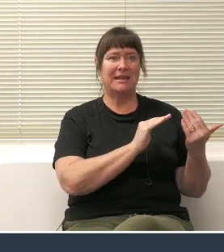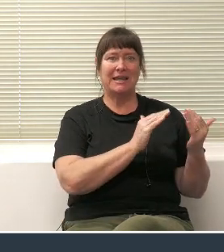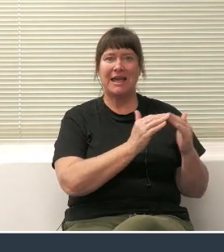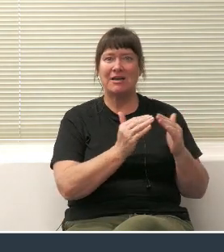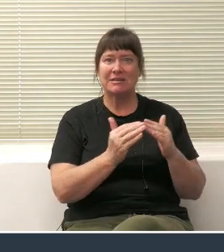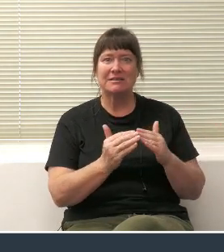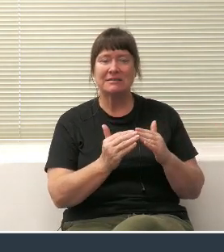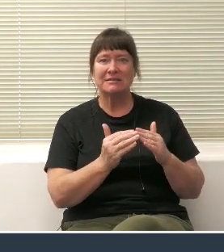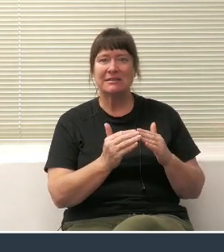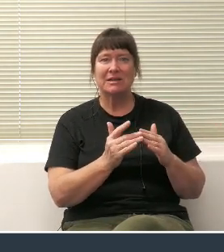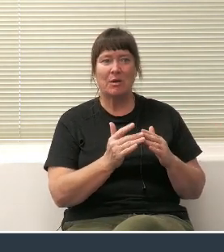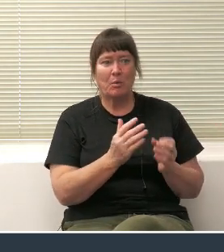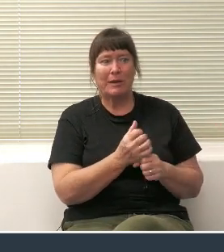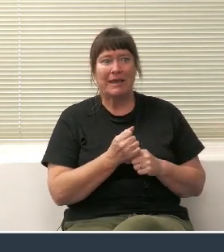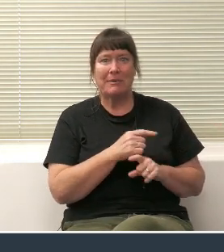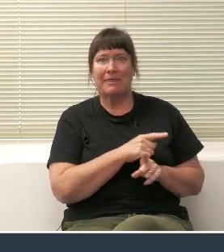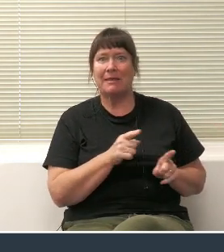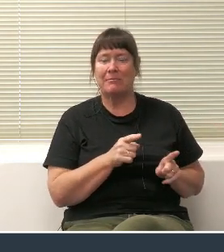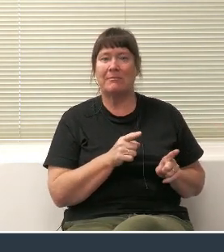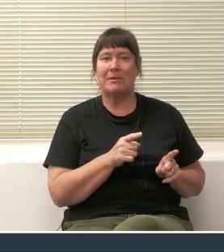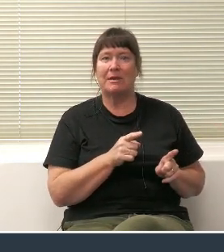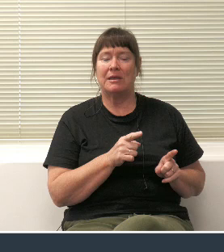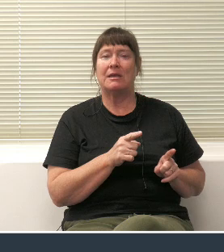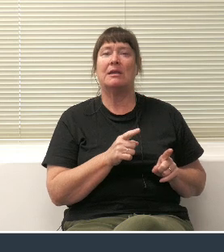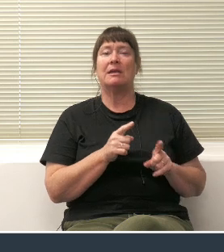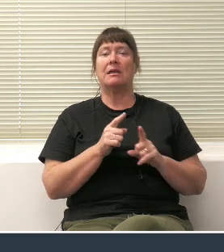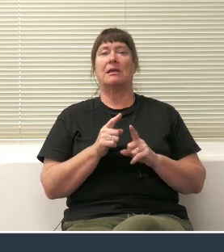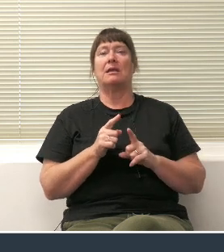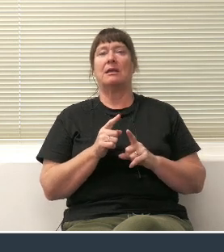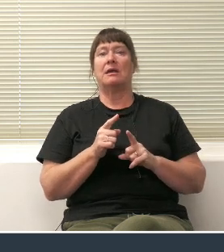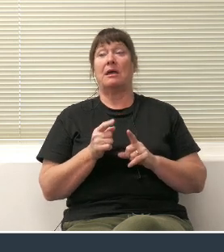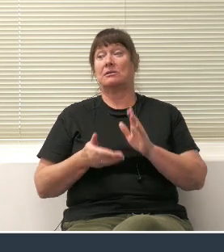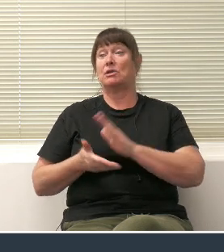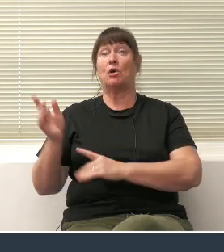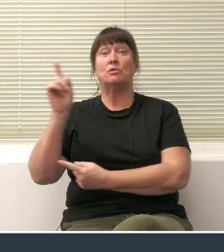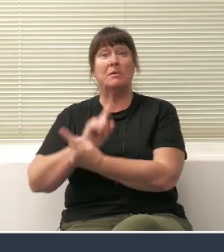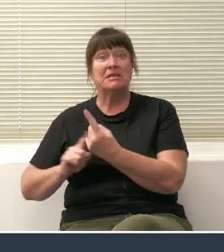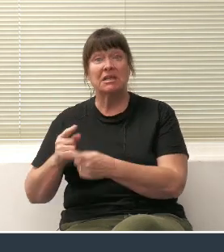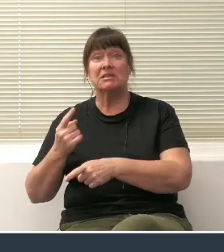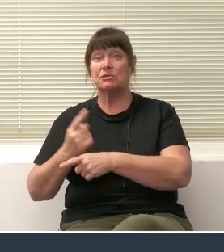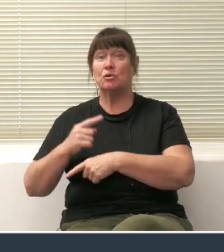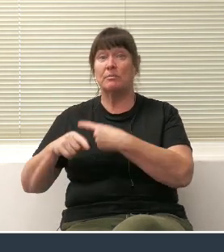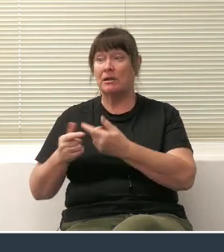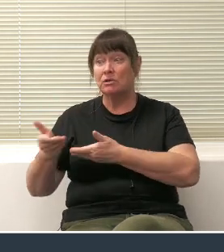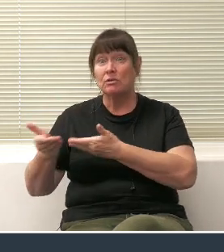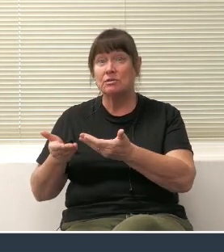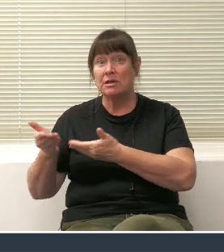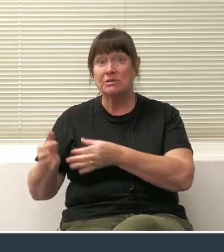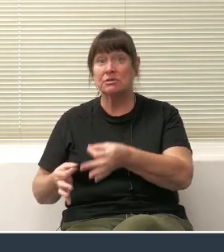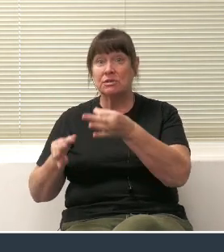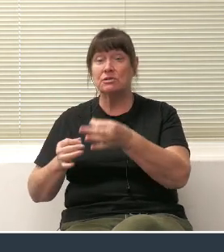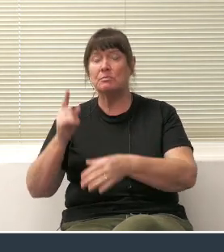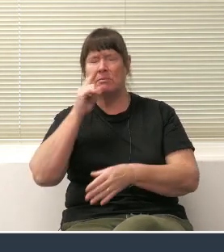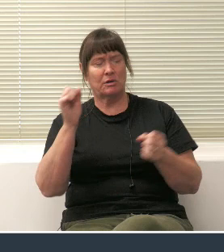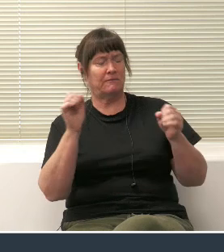be retaining. So I know when I was at meetings talking about the consultation document, people